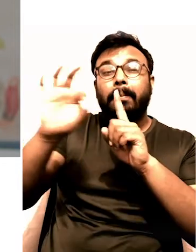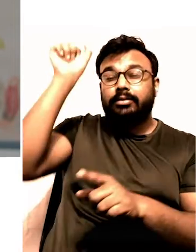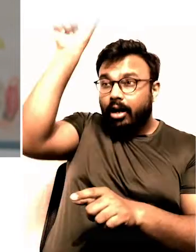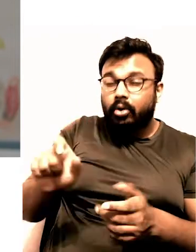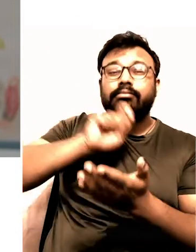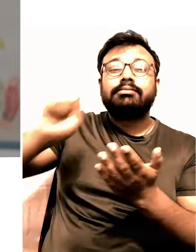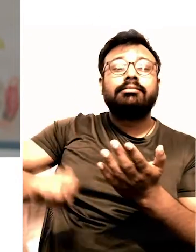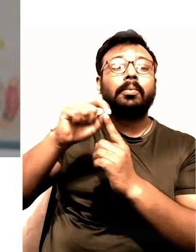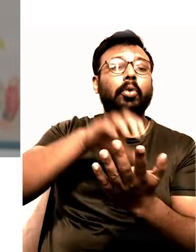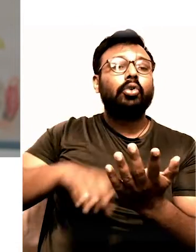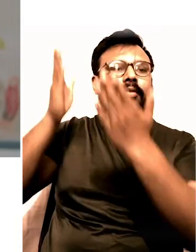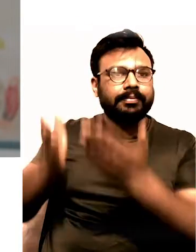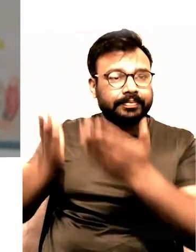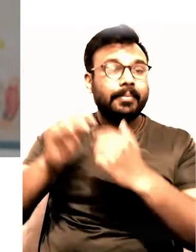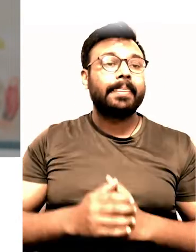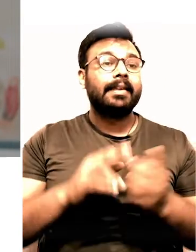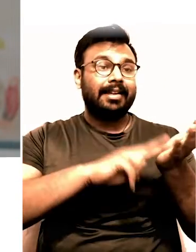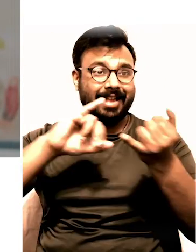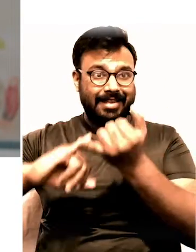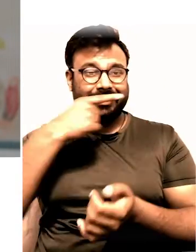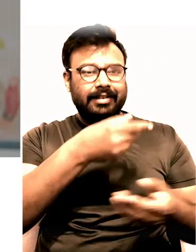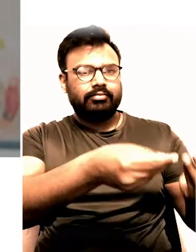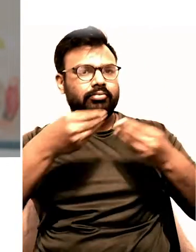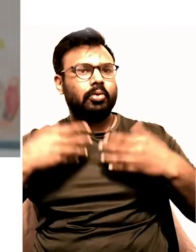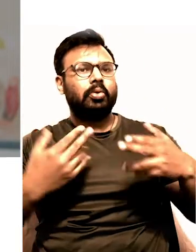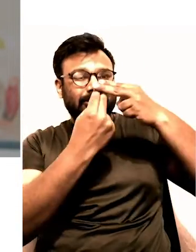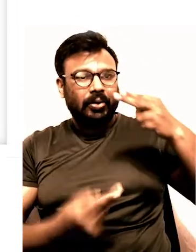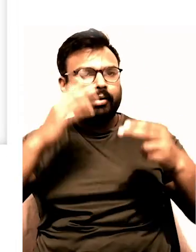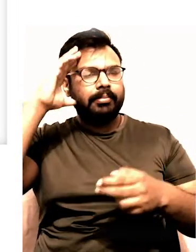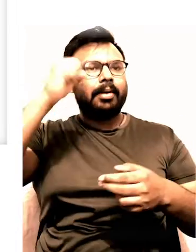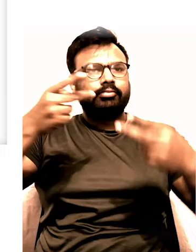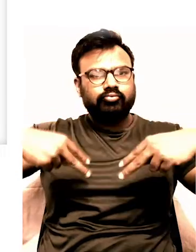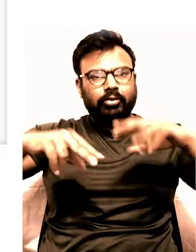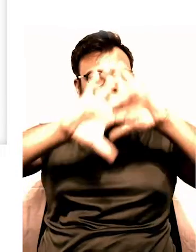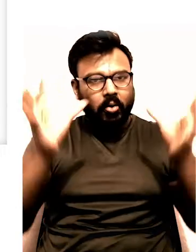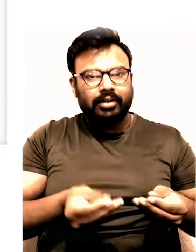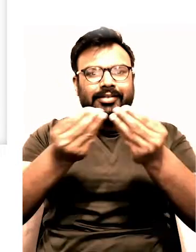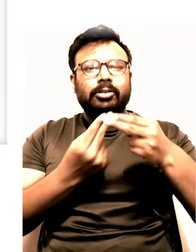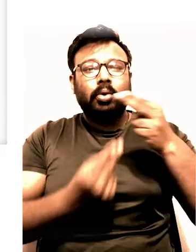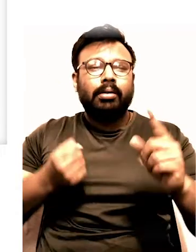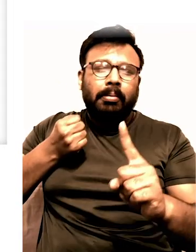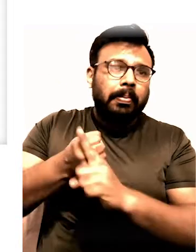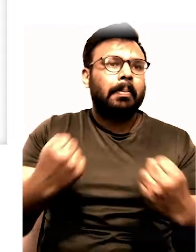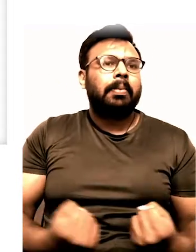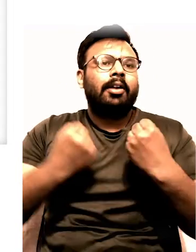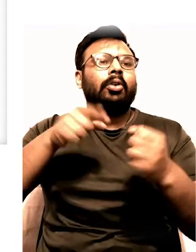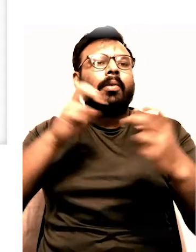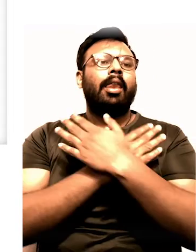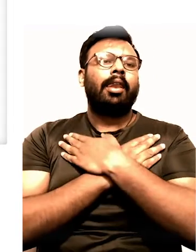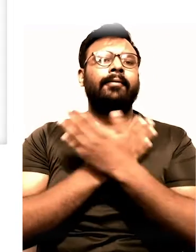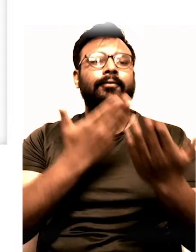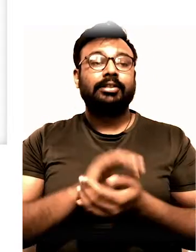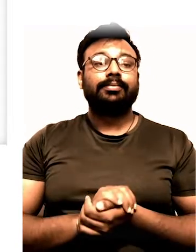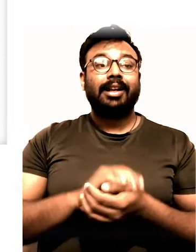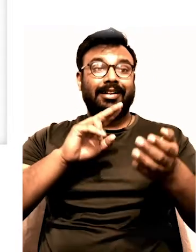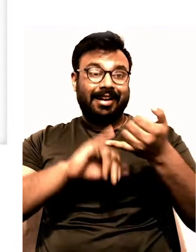born in 1945 in New Delhi, but is currently based in Baroda. Her works, which often blend text with